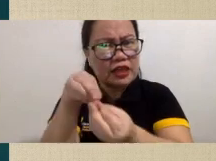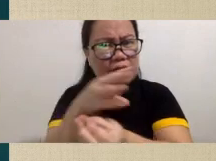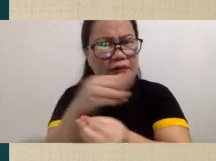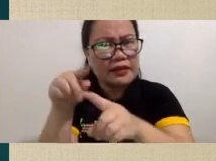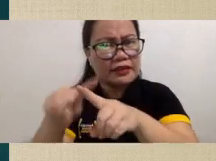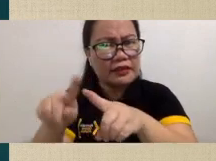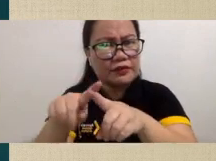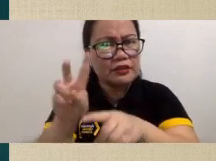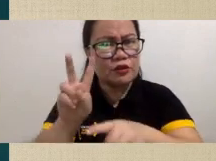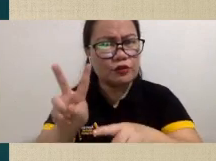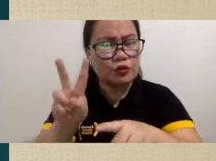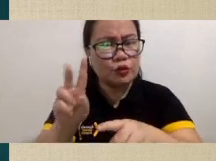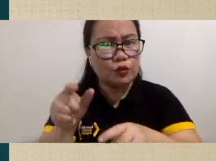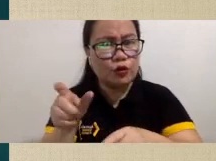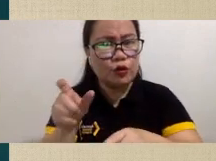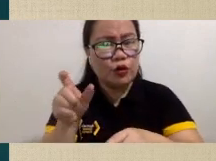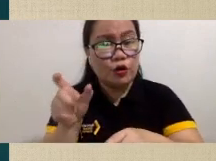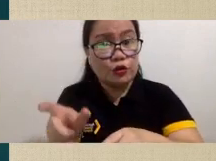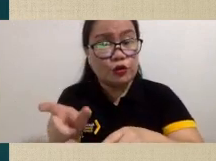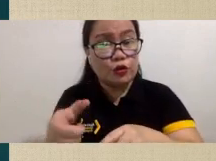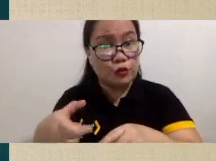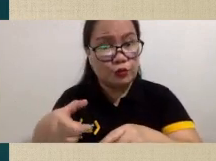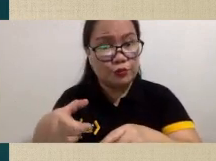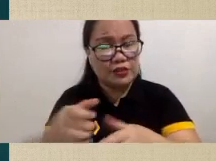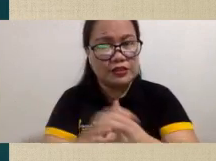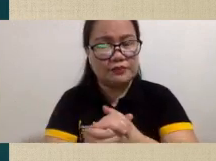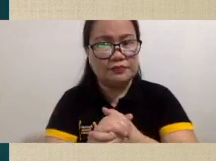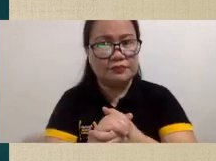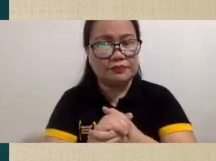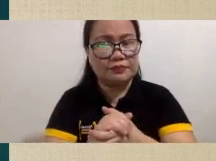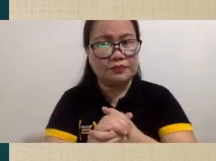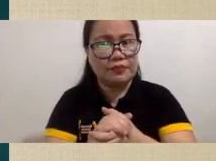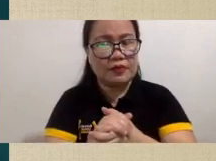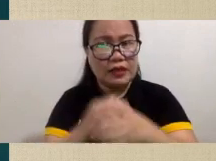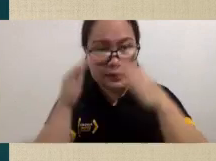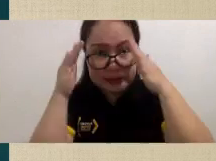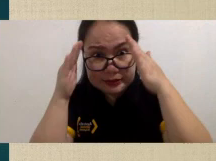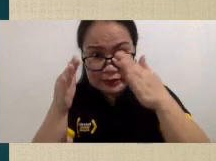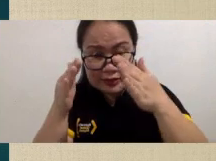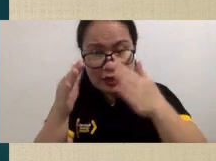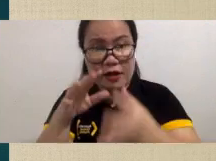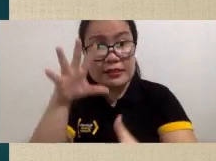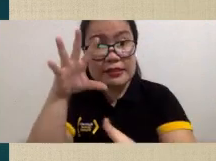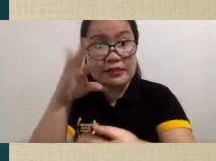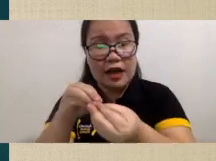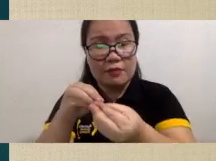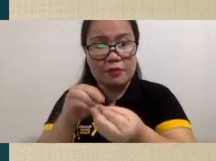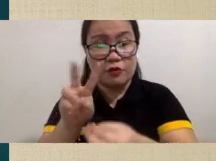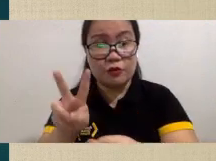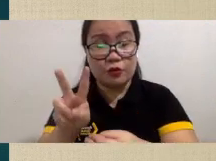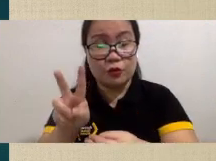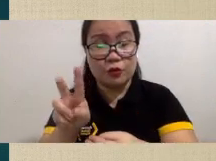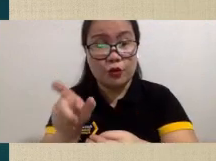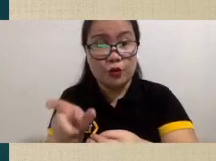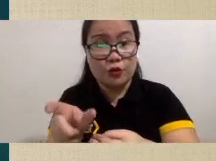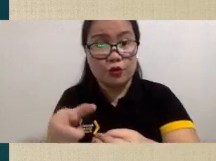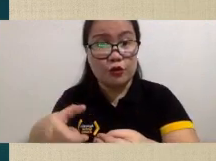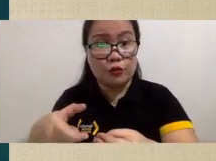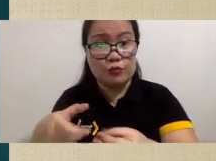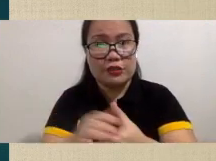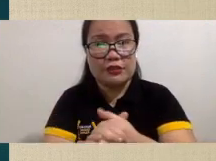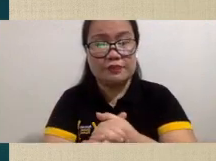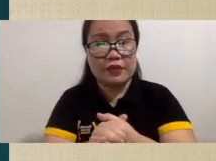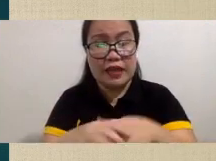of two cubes. So first, let us focus first on sum of two cubes. Okay, so kapag